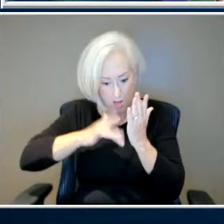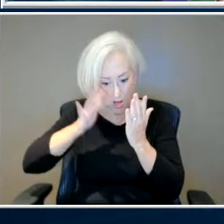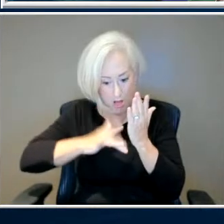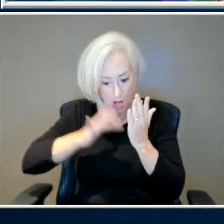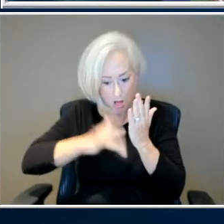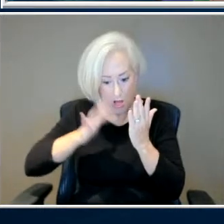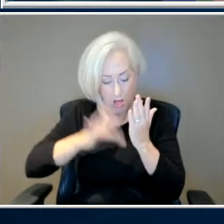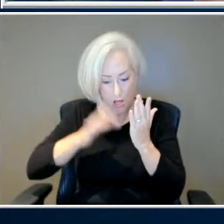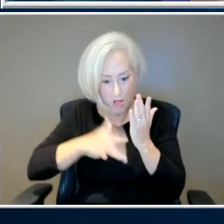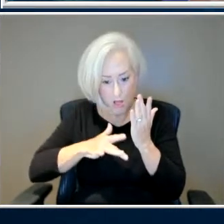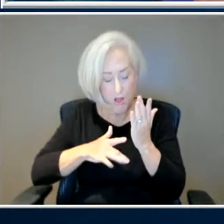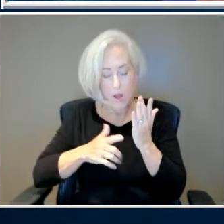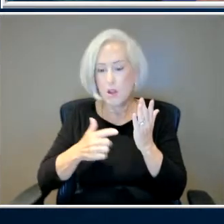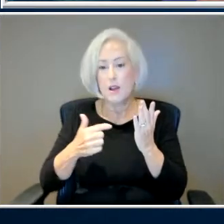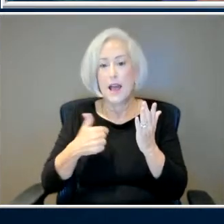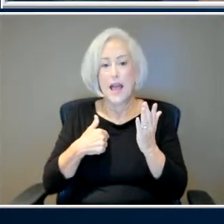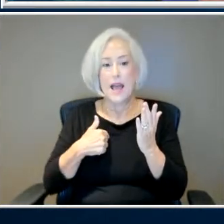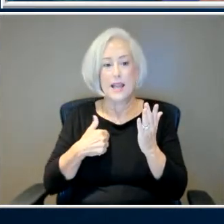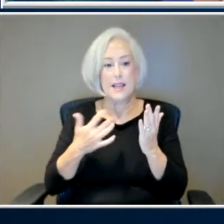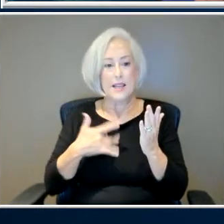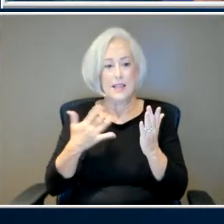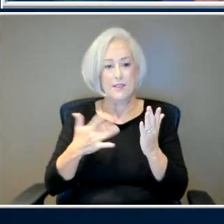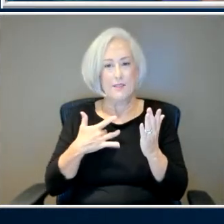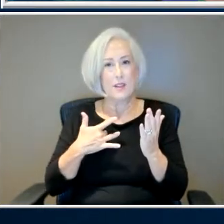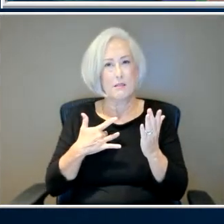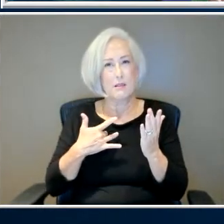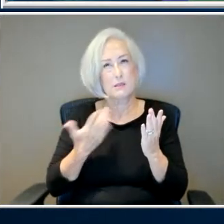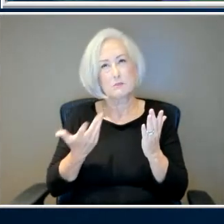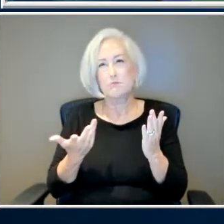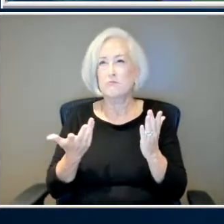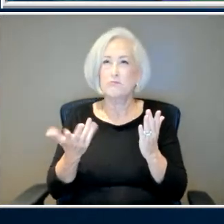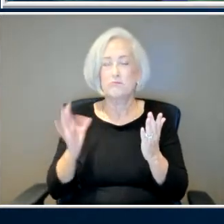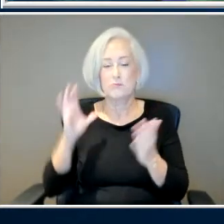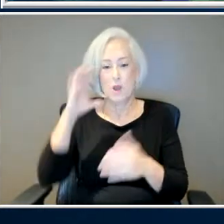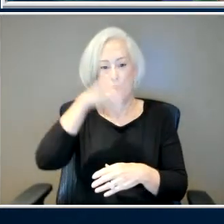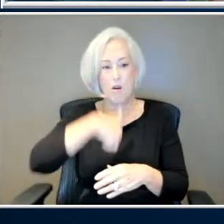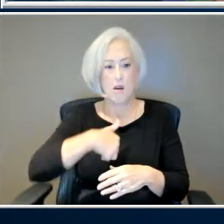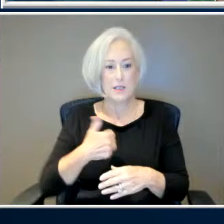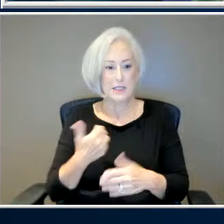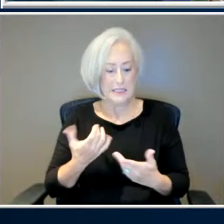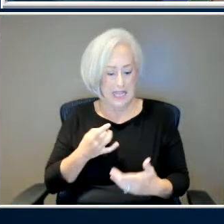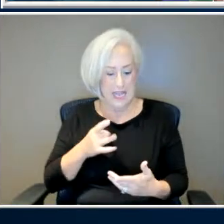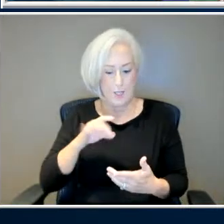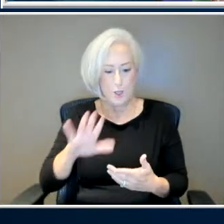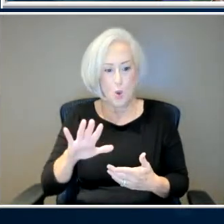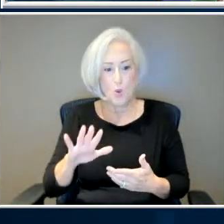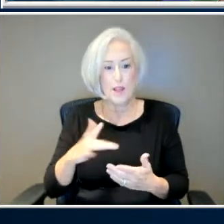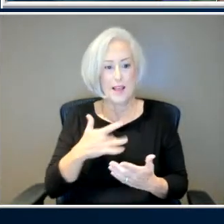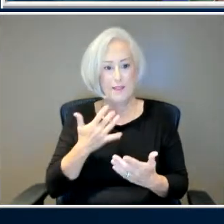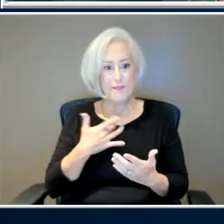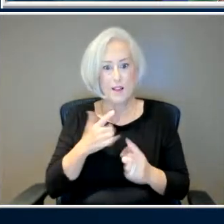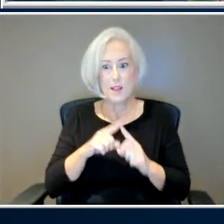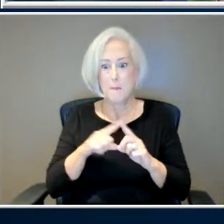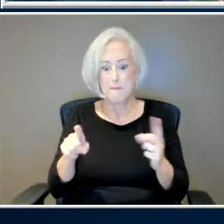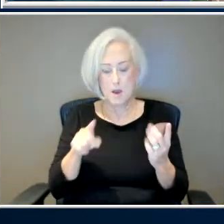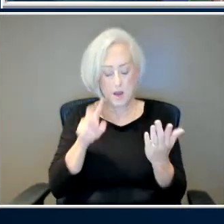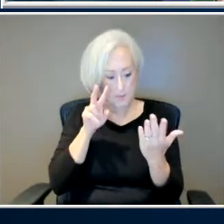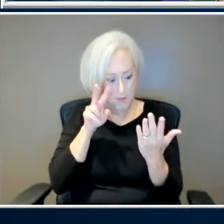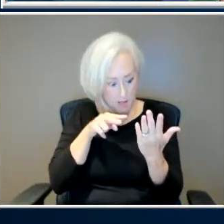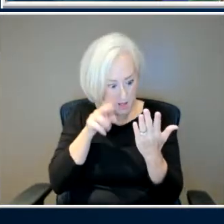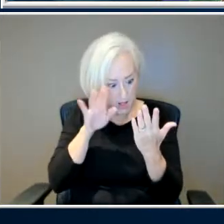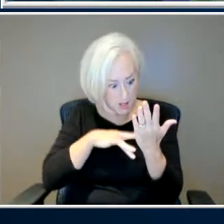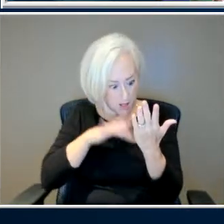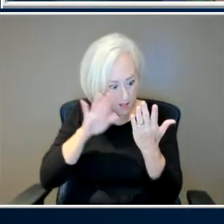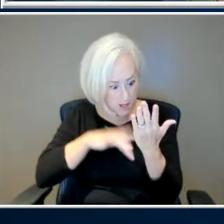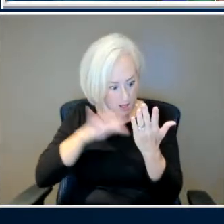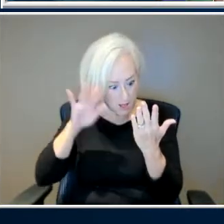and it feels weirdly, I don't like the feeling, but I can't stop looking at divisive